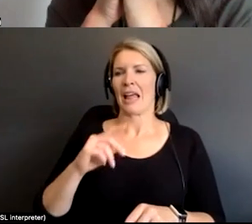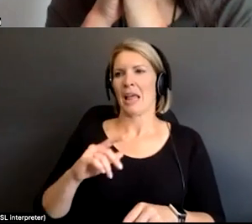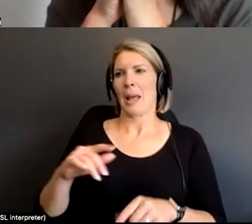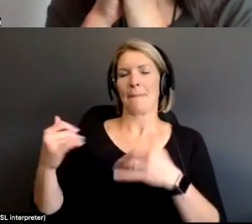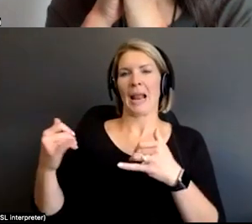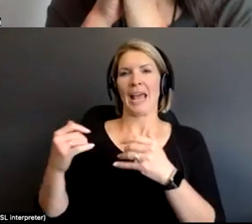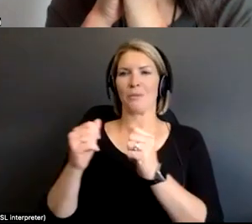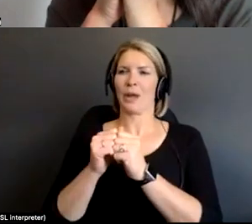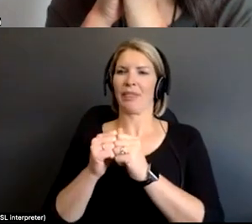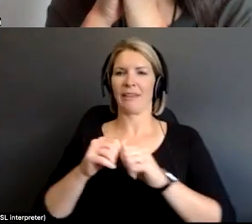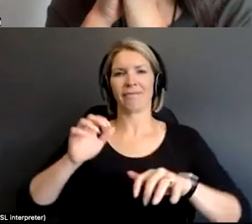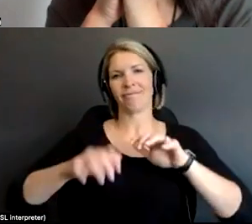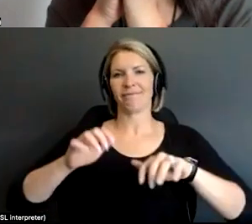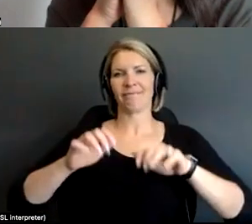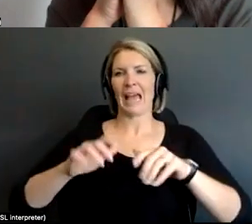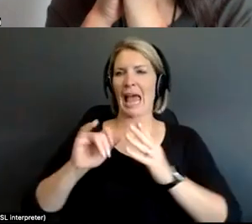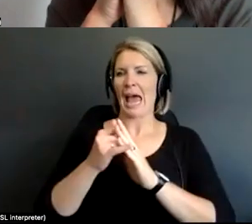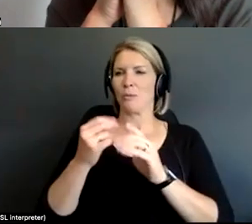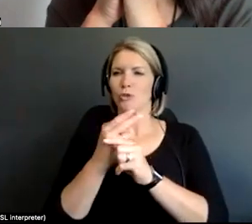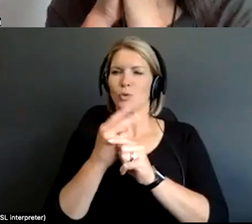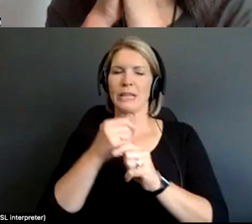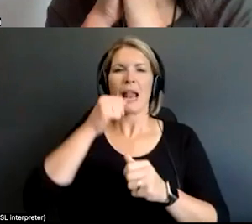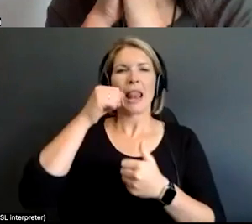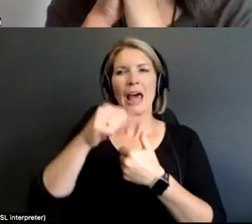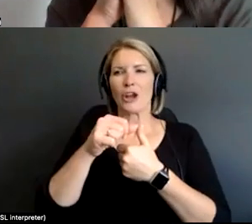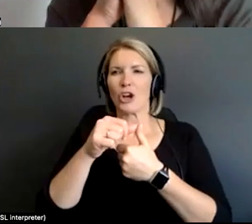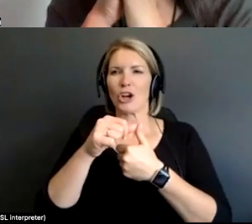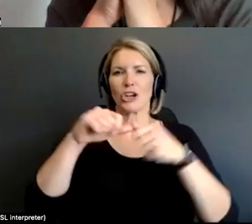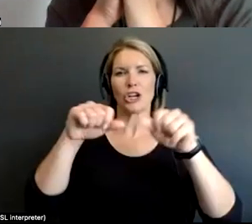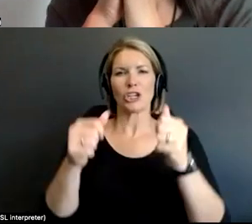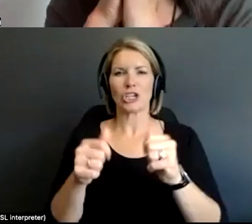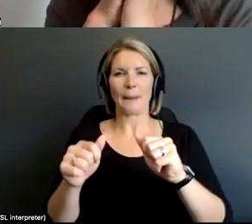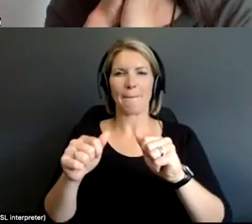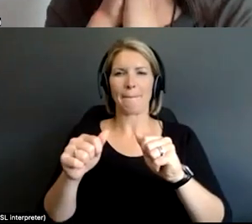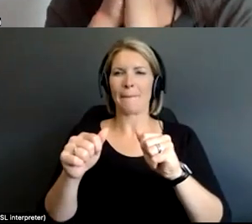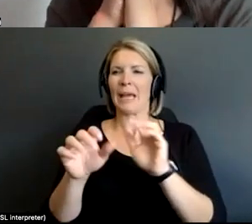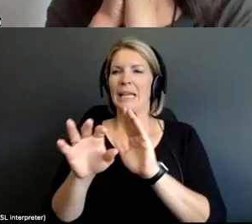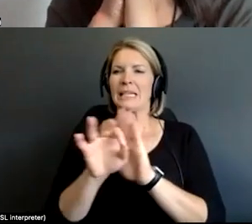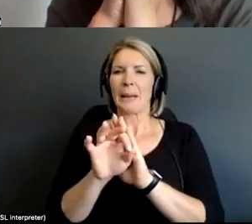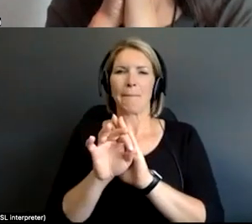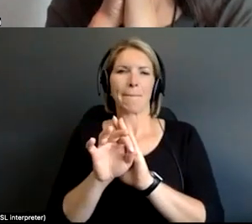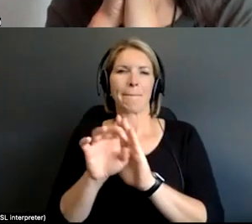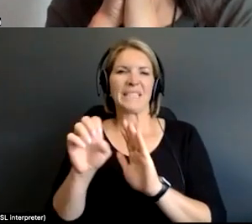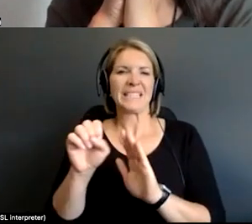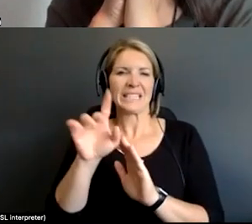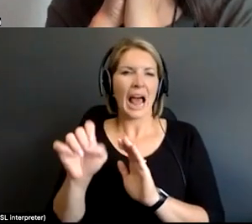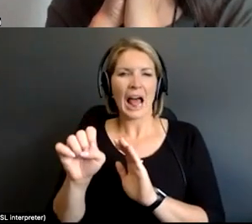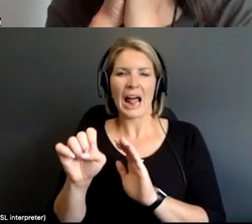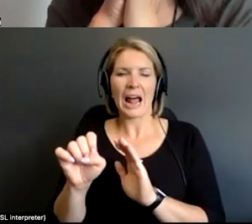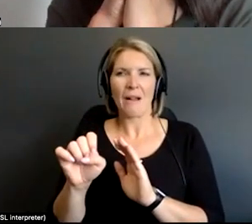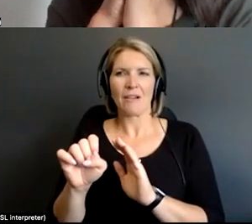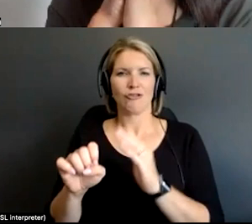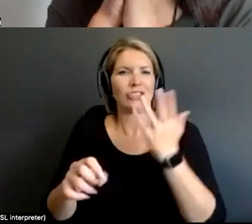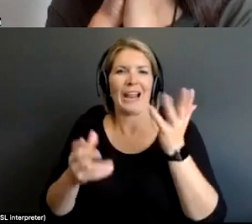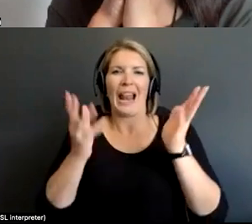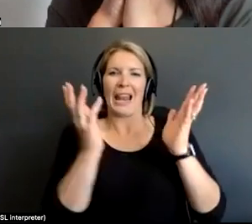letter forms and how do I just let the language itself be front and center, instead of right. trying to